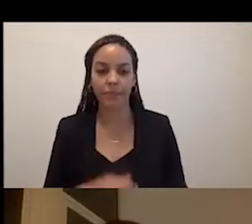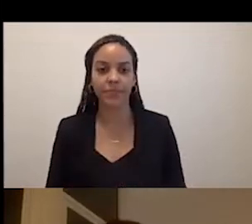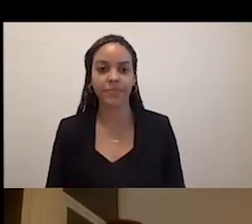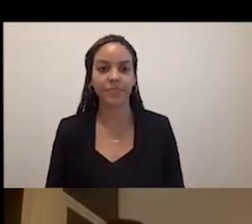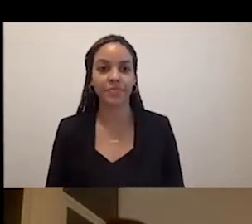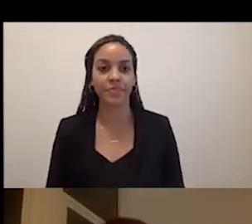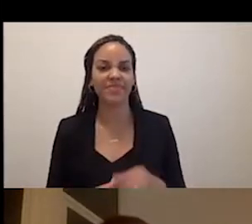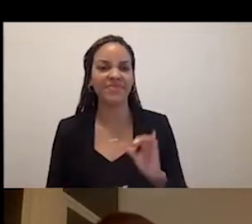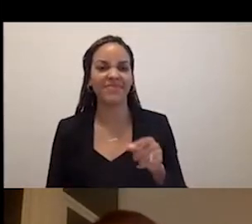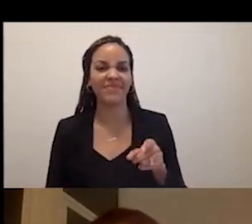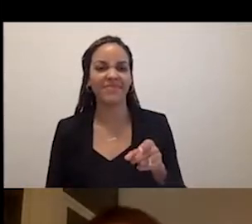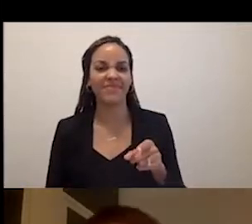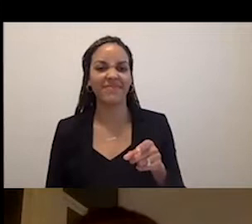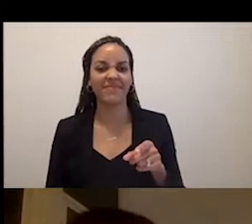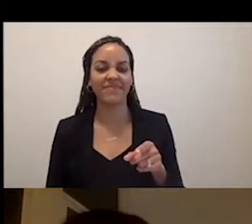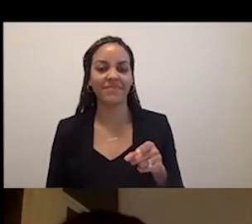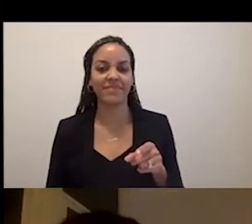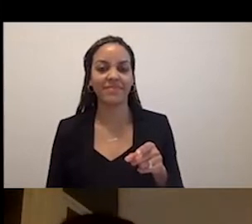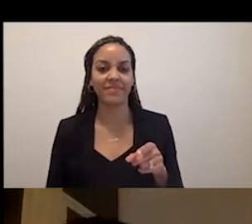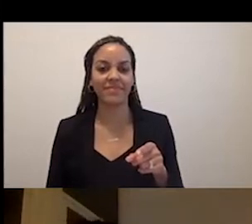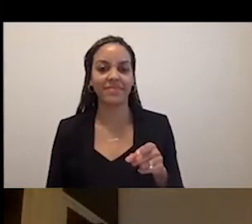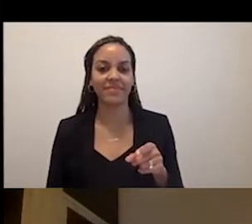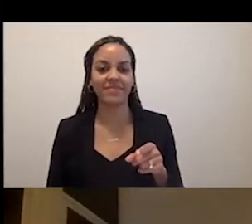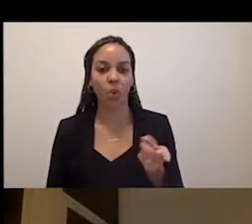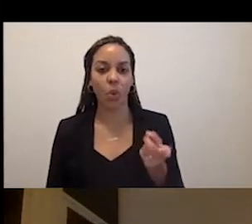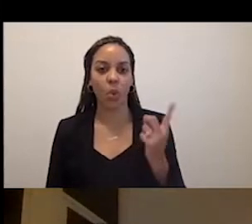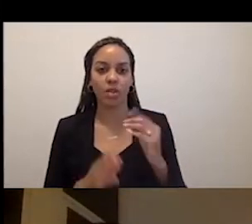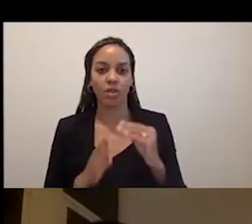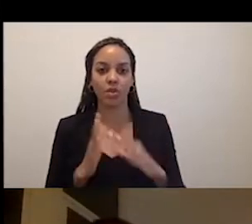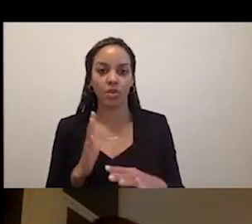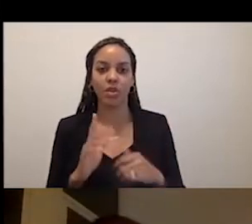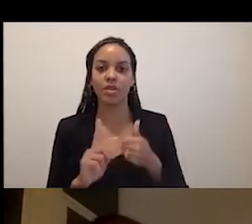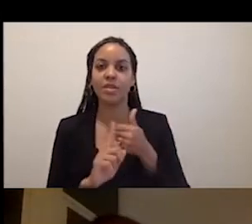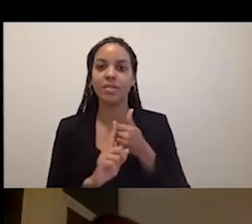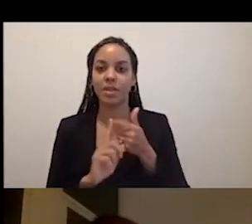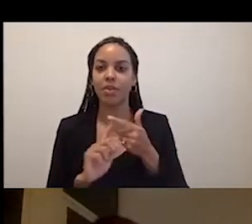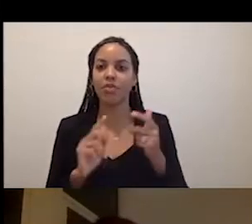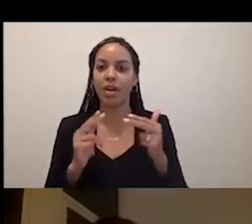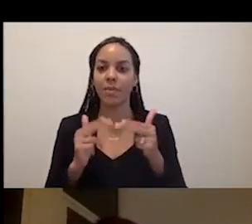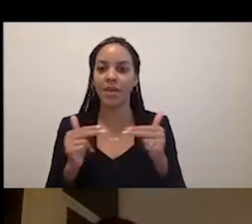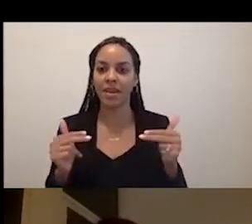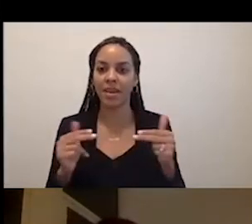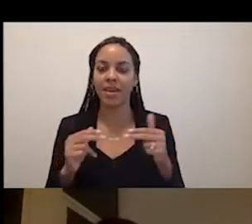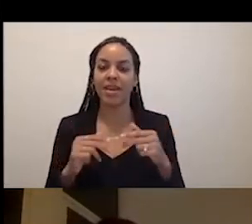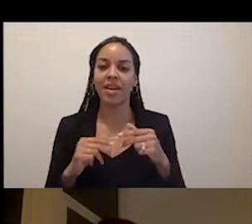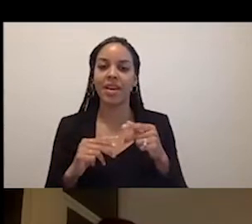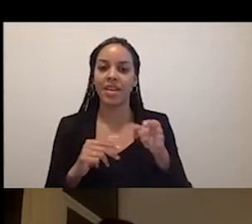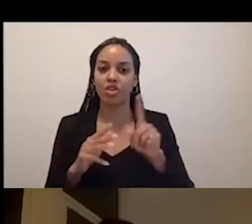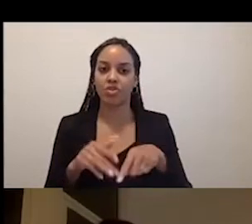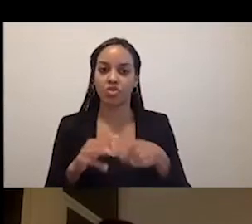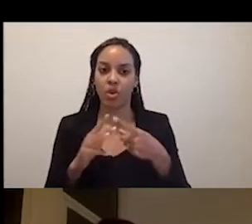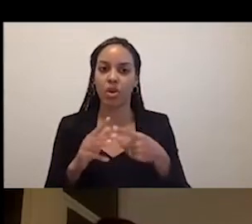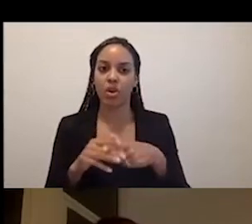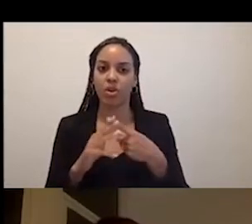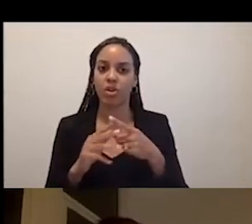This one, Ratu Saraswati is an Indonesian resident who started looking a lot at what people were